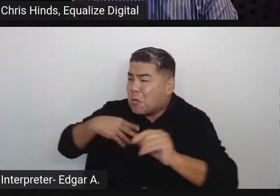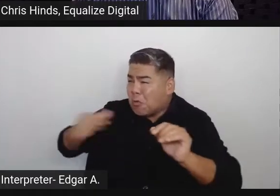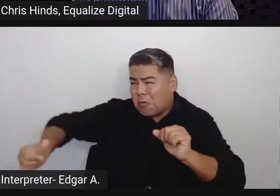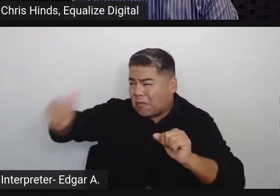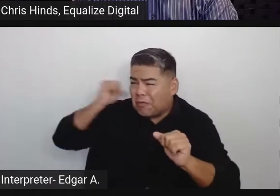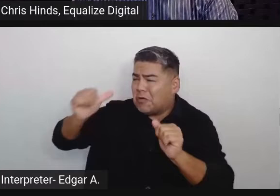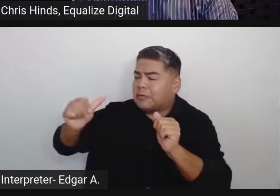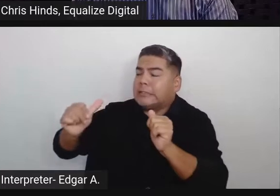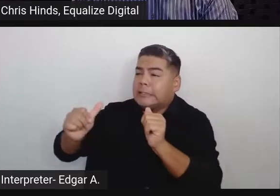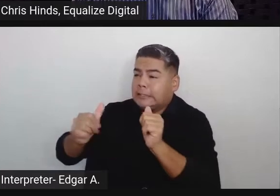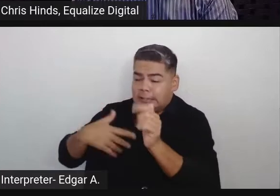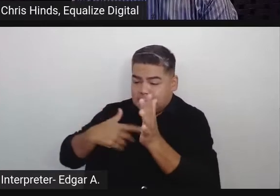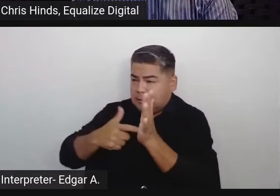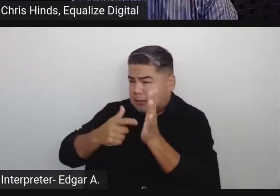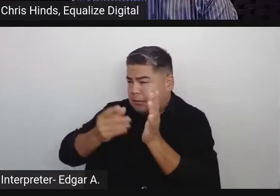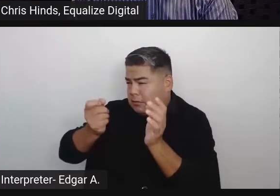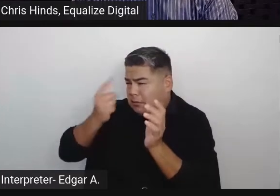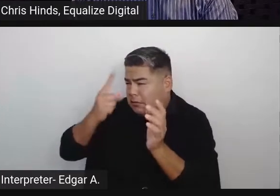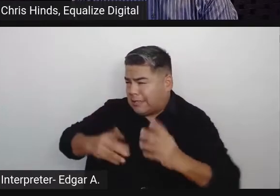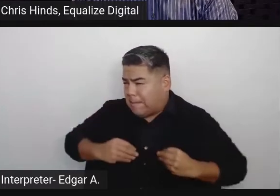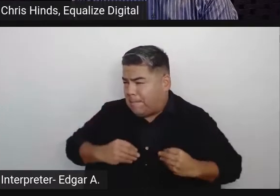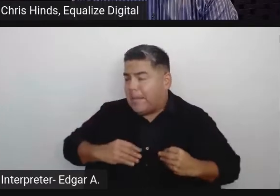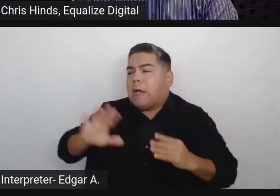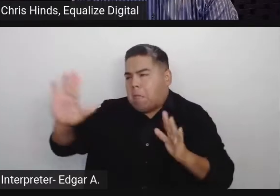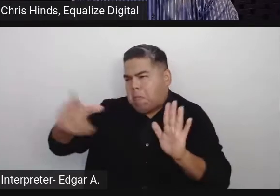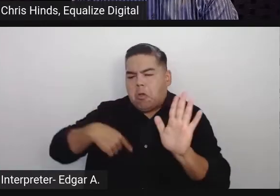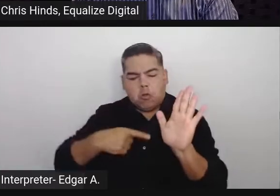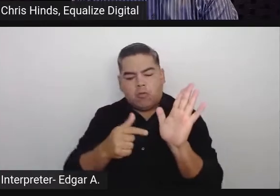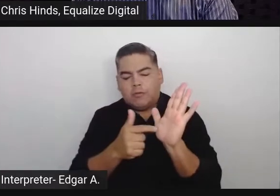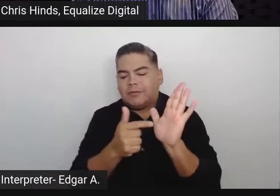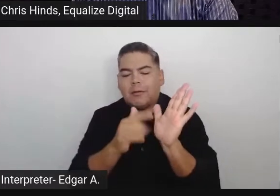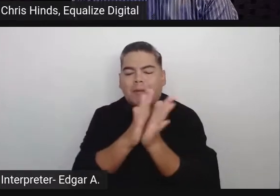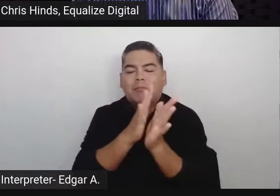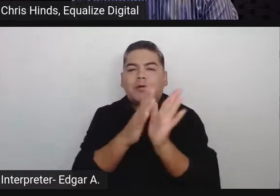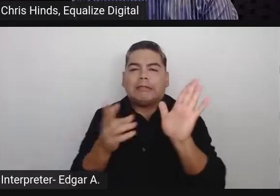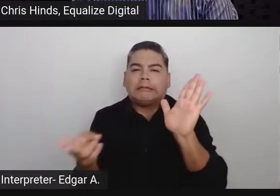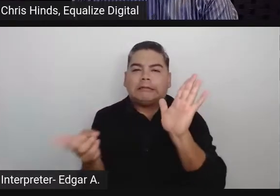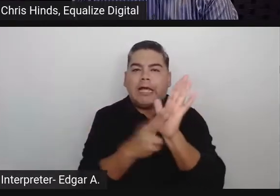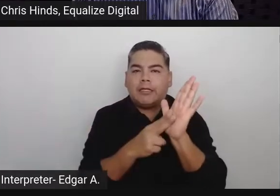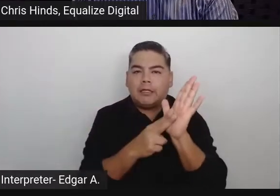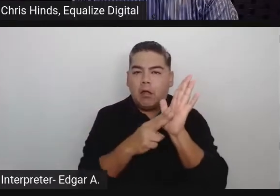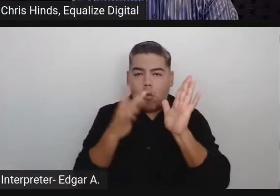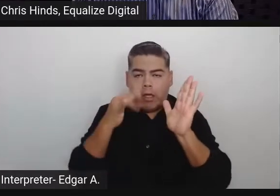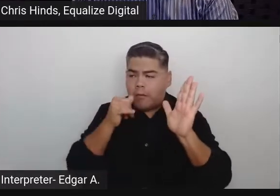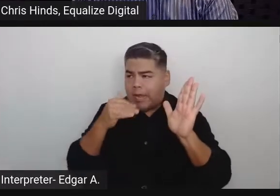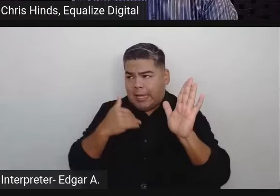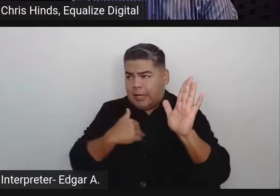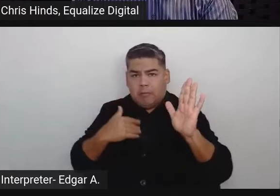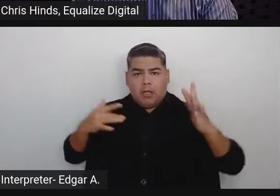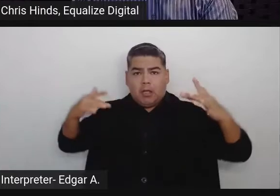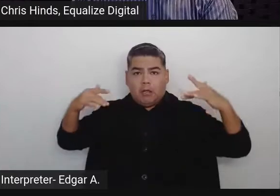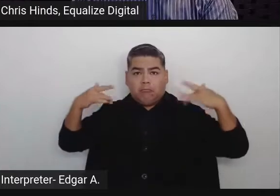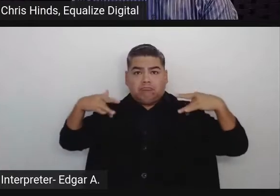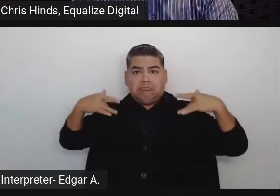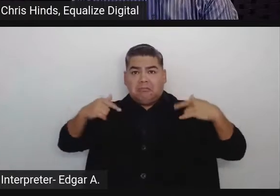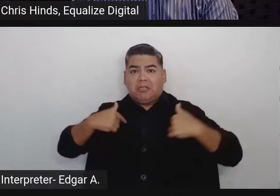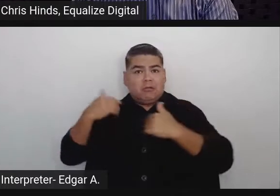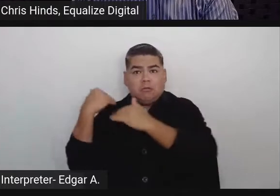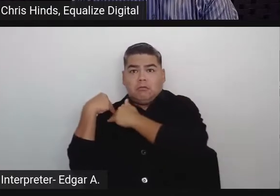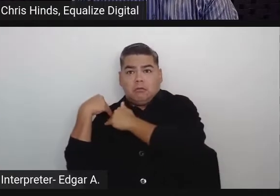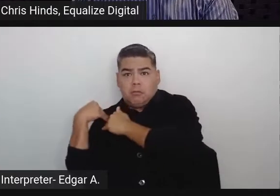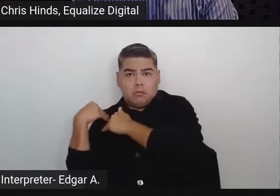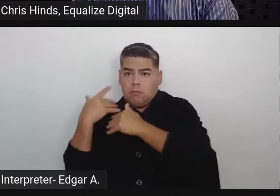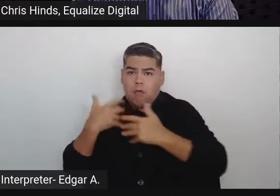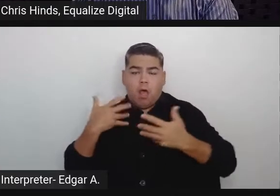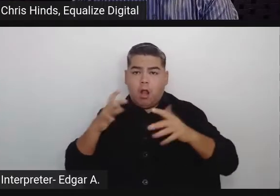going to have to sign something, because I'm not going to be responsible for this, because I want them to take it seriously and understand, look, I'm not going to put myself at some kind of legal